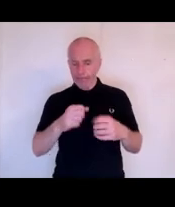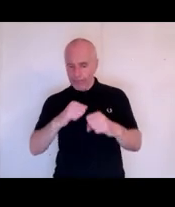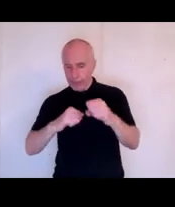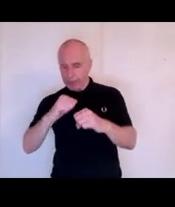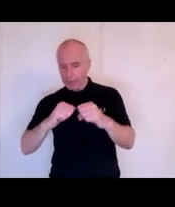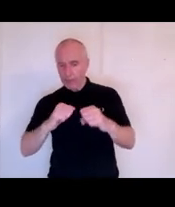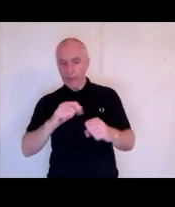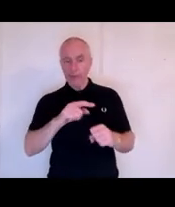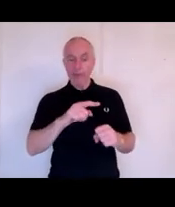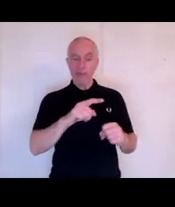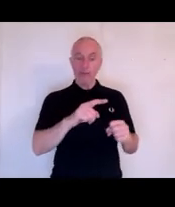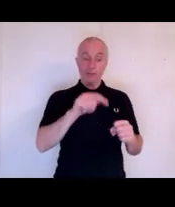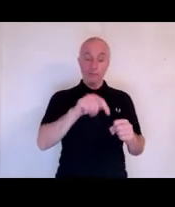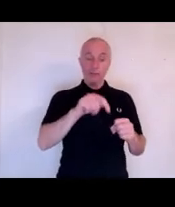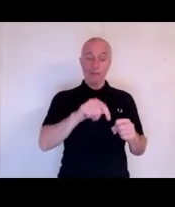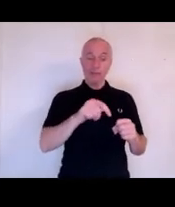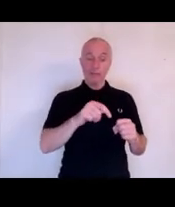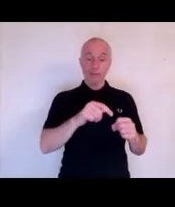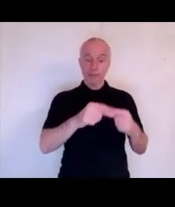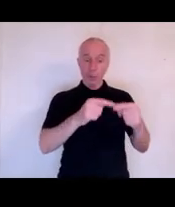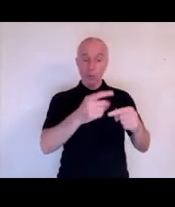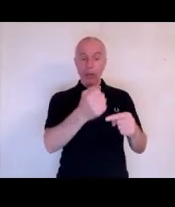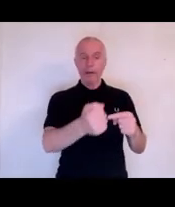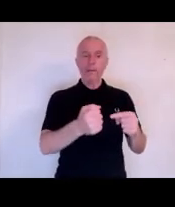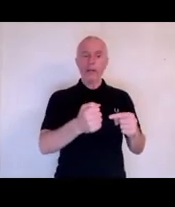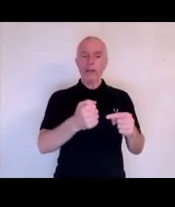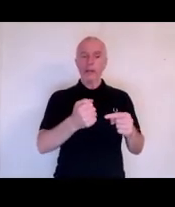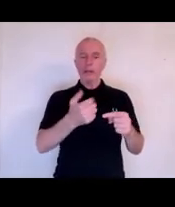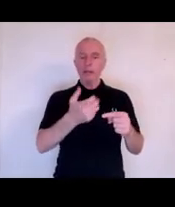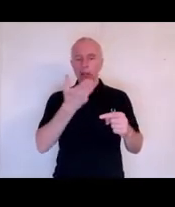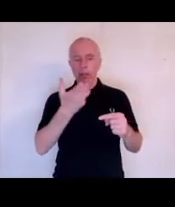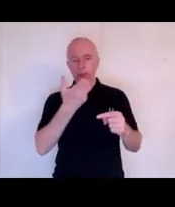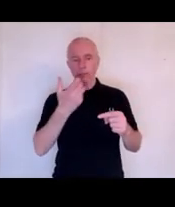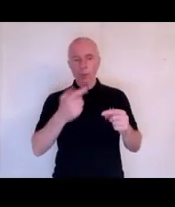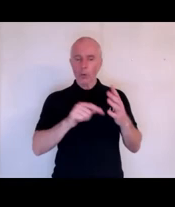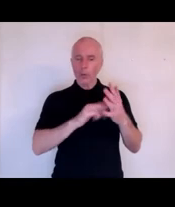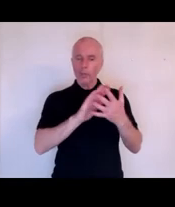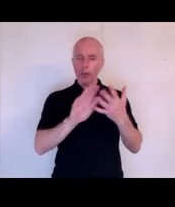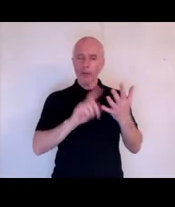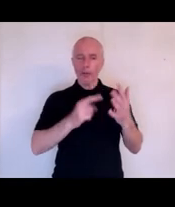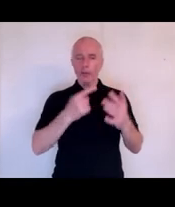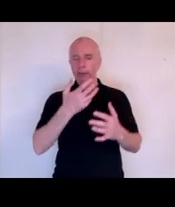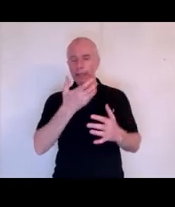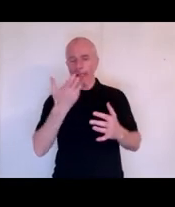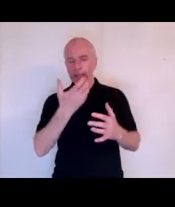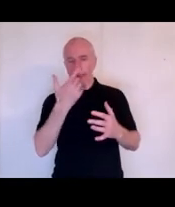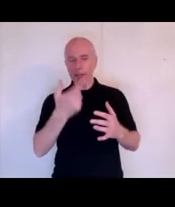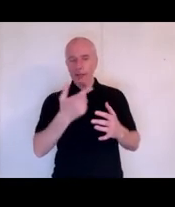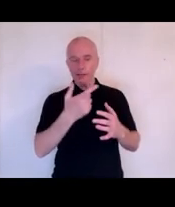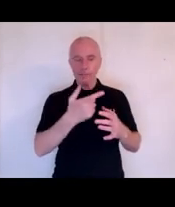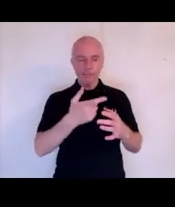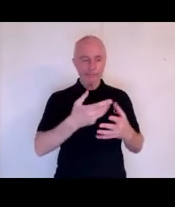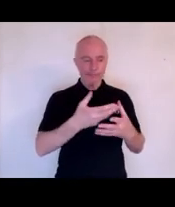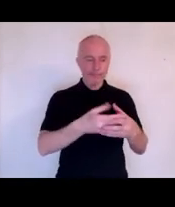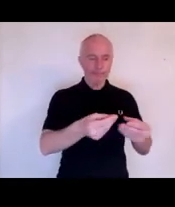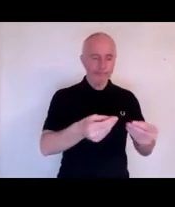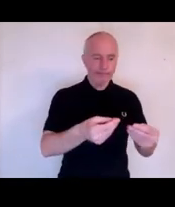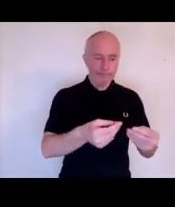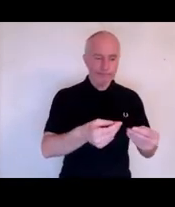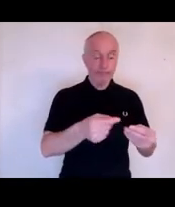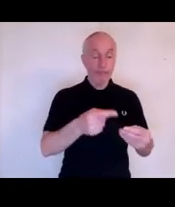conductivity, which means the heat is carried away from the centre line of the fuel quicker, and therefore in an accident scenario,